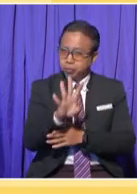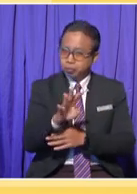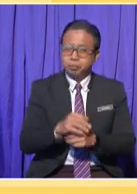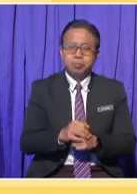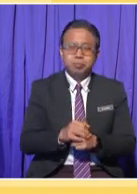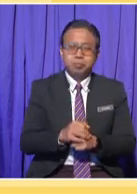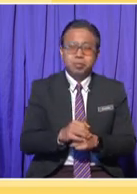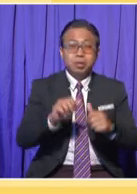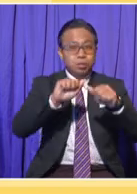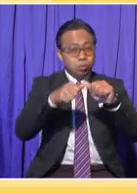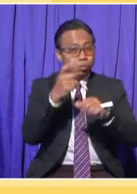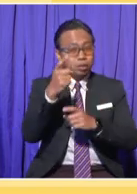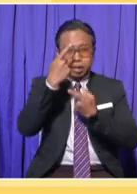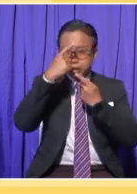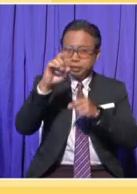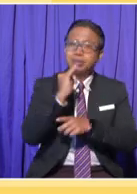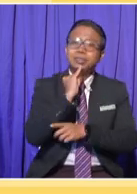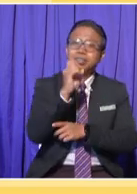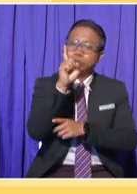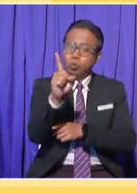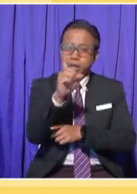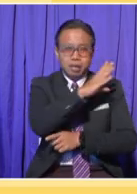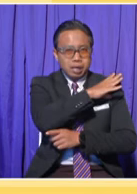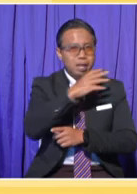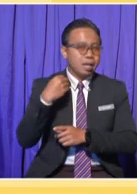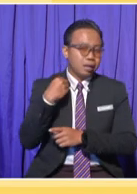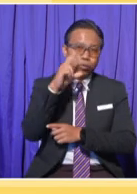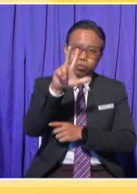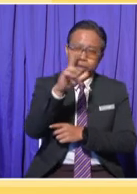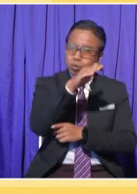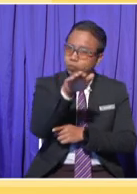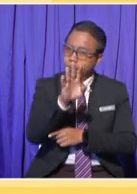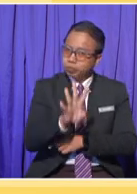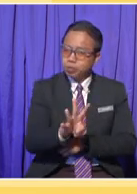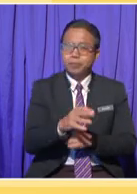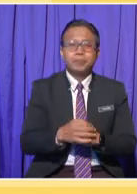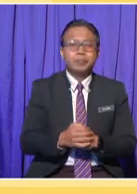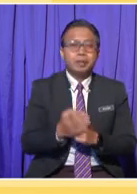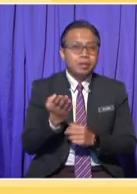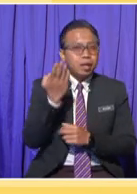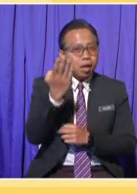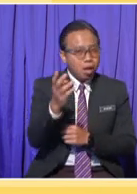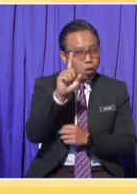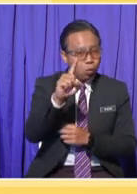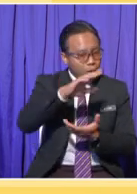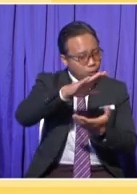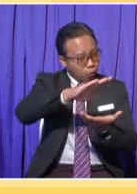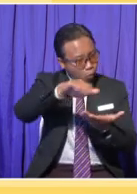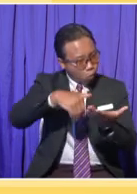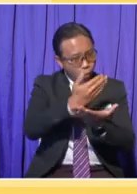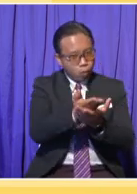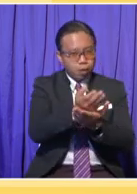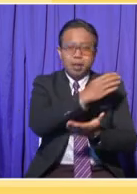So, the answer is 1 and 3 over 4. There are 1 whole